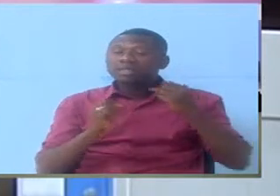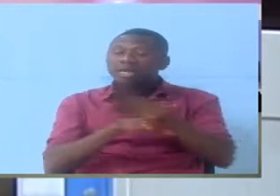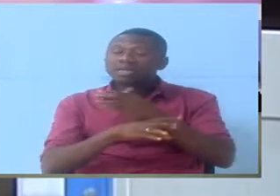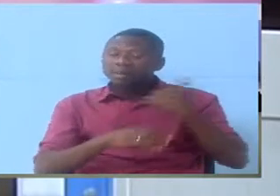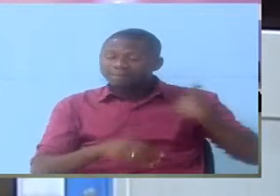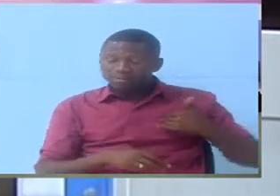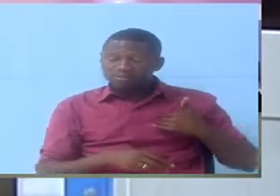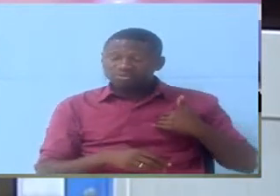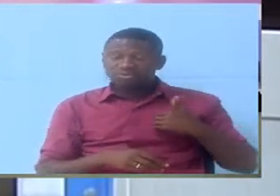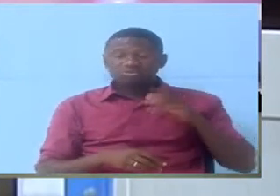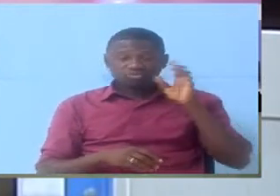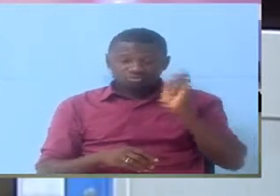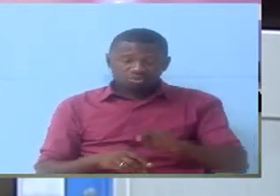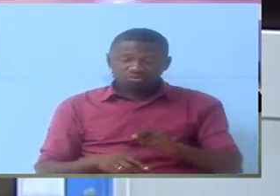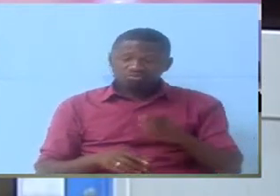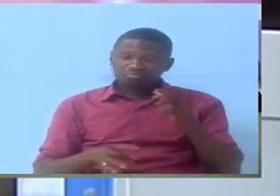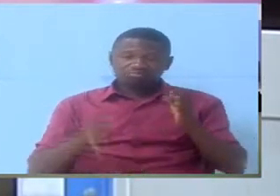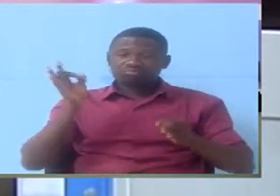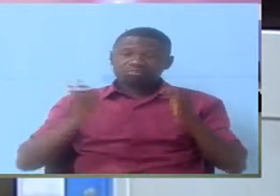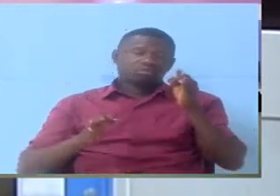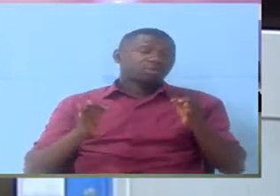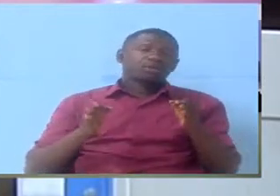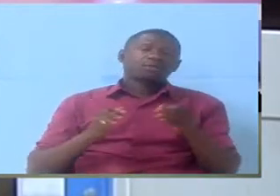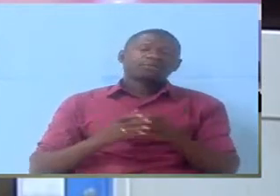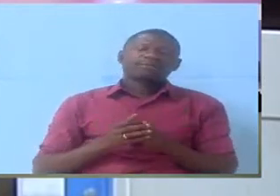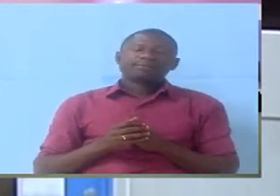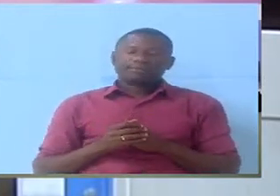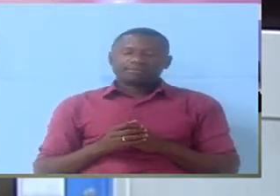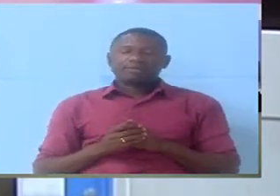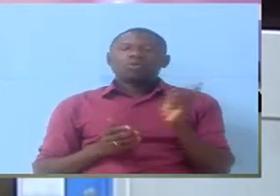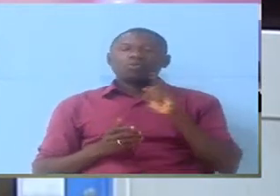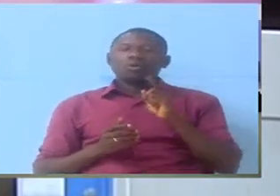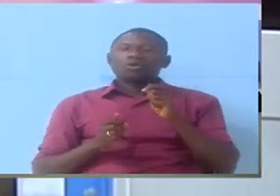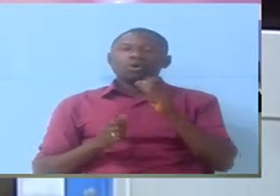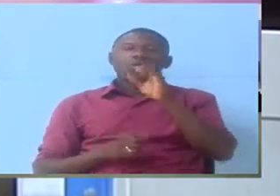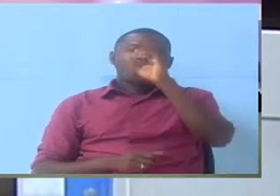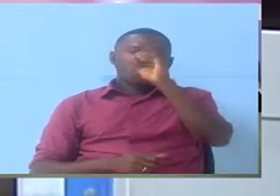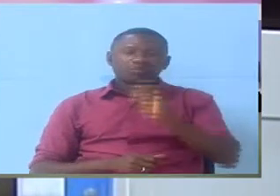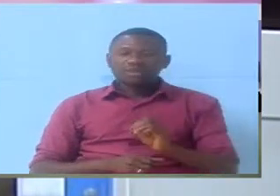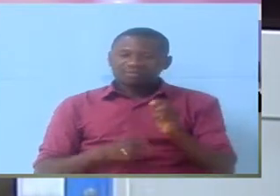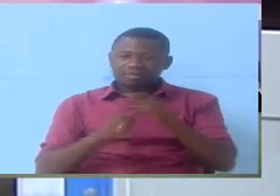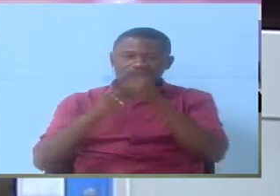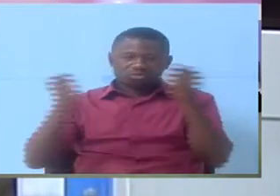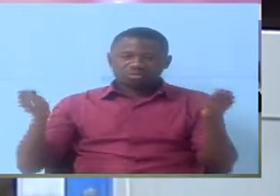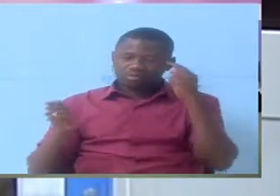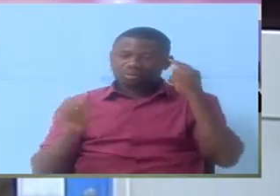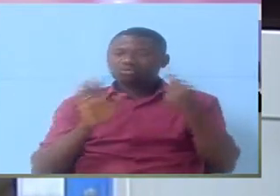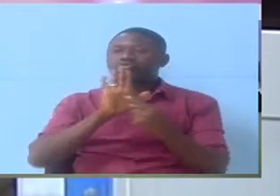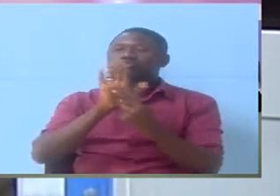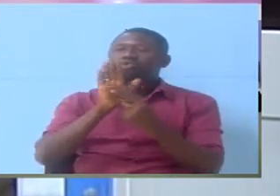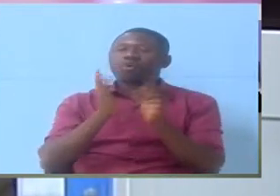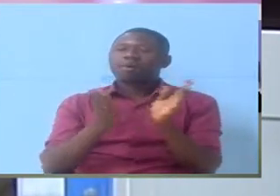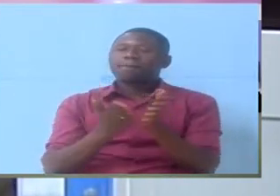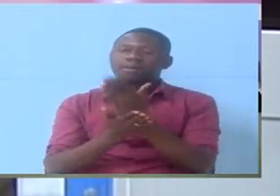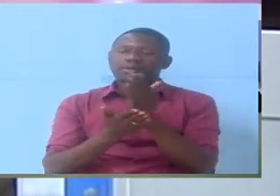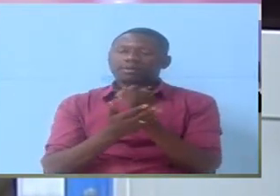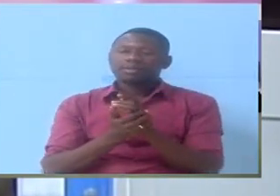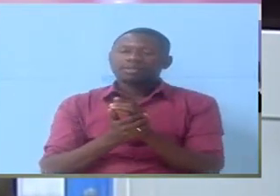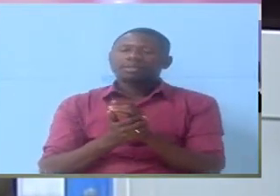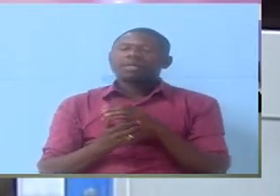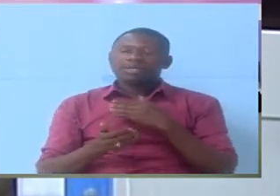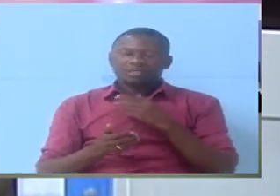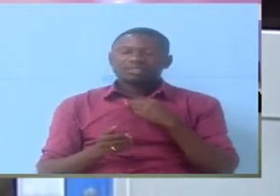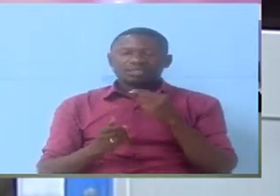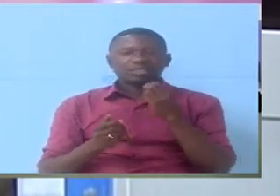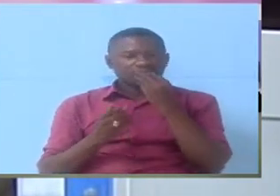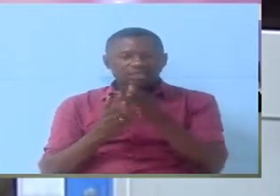observer's front page story observer kibar kaito la lera nyaton ka kibaro keta woleti And they also quoted, like I say, it's foul play because I was